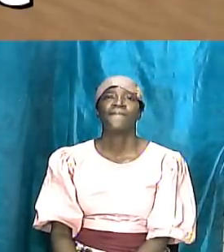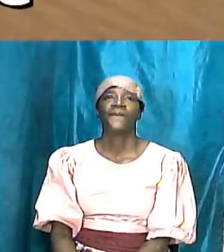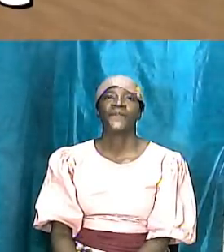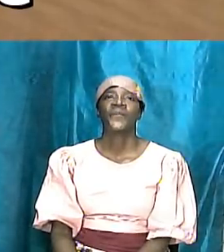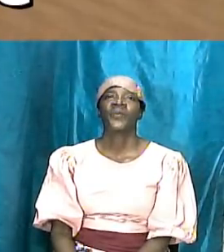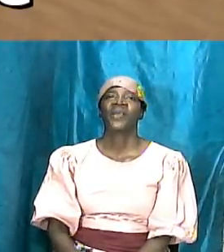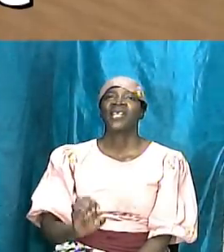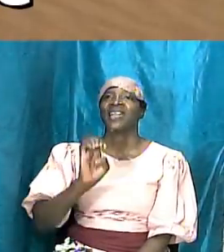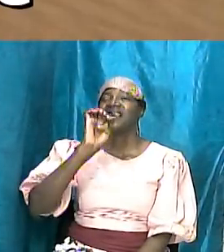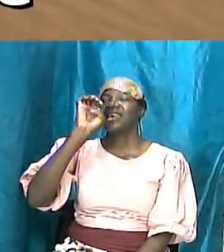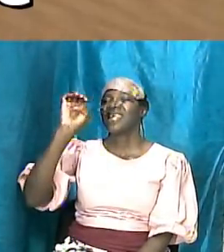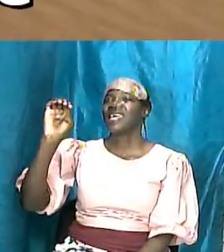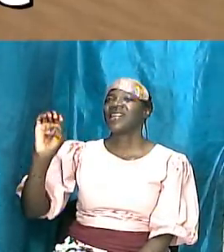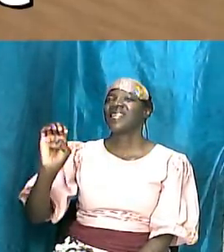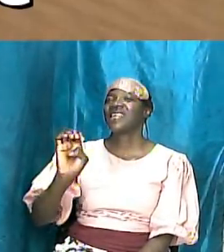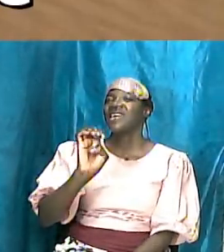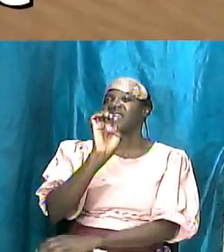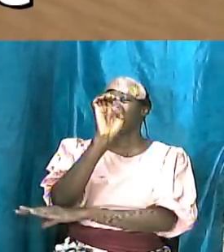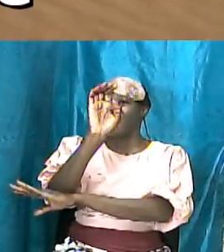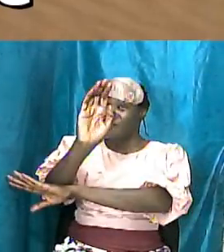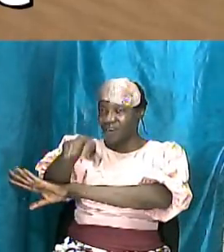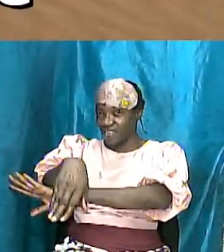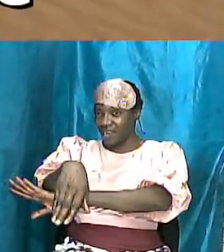and the morning